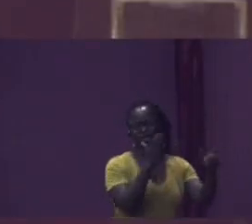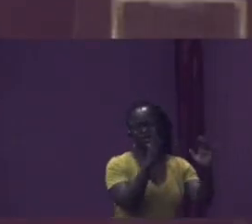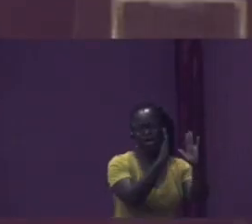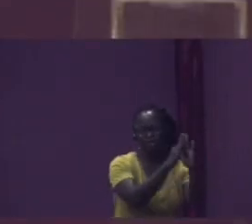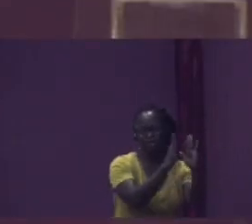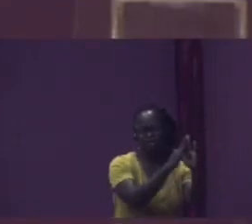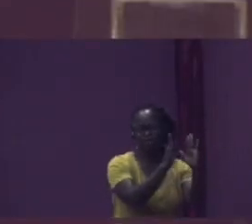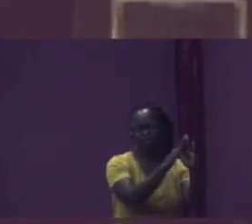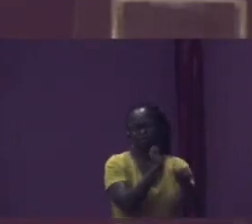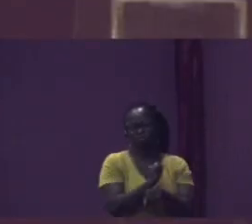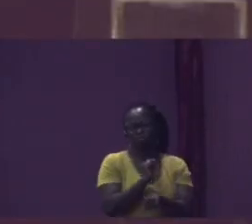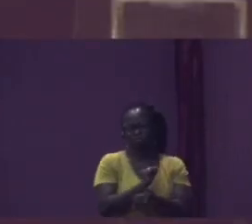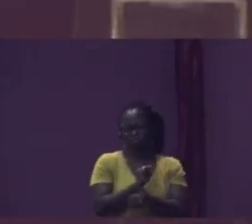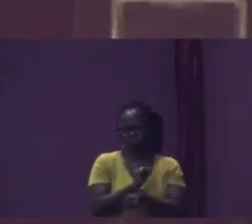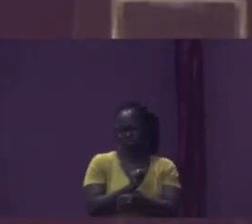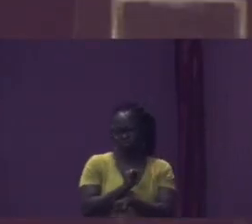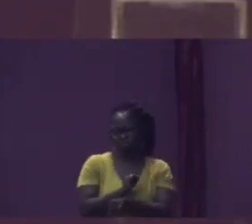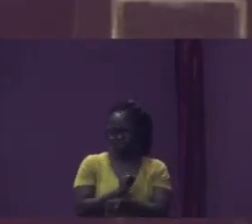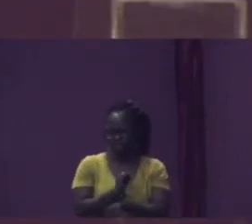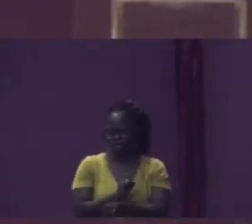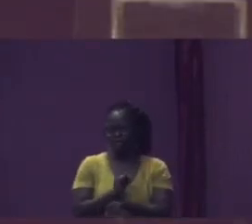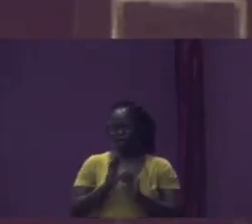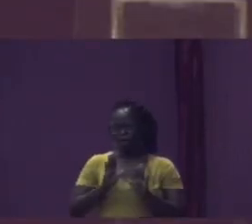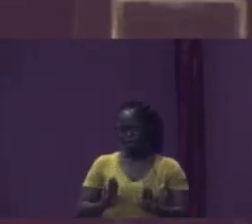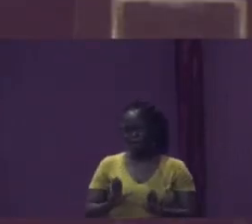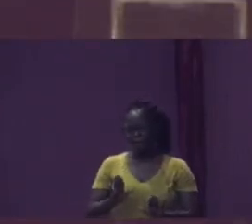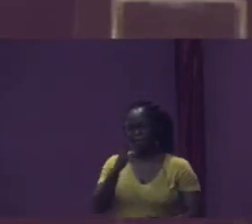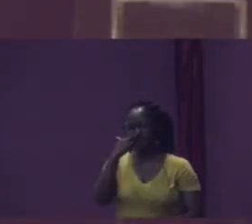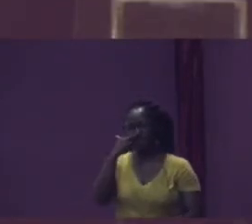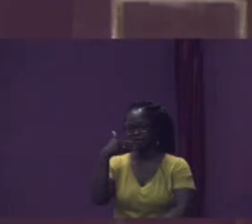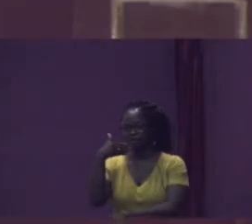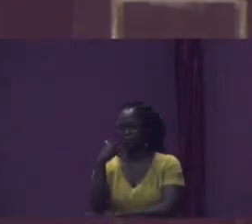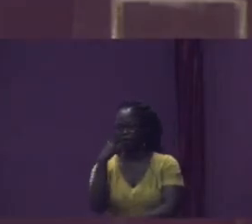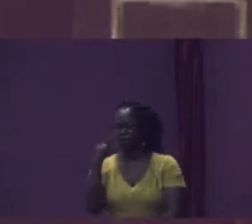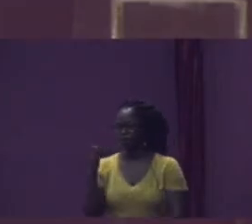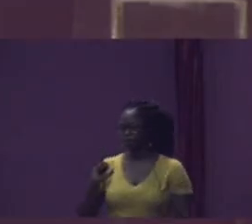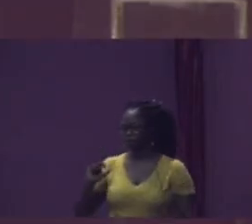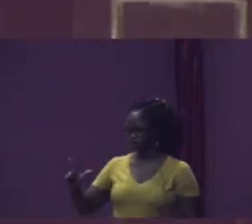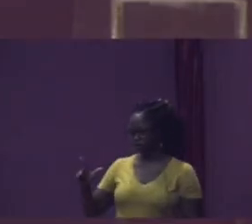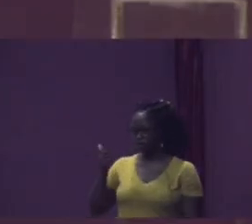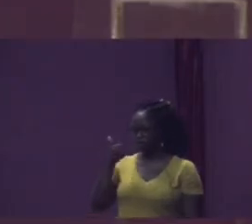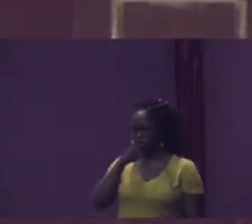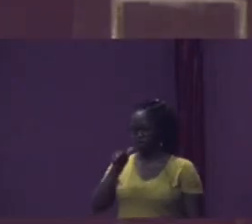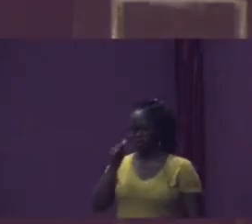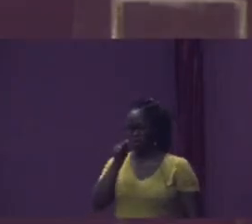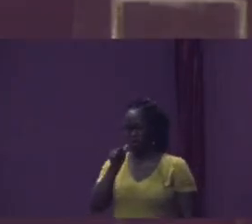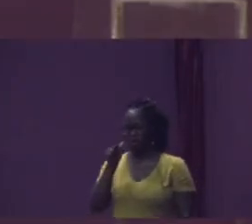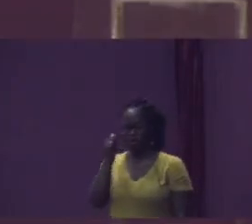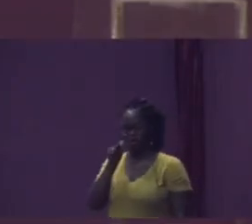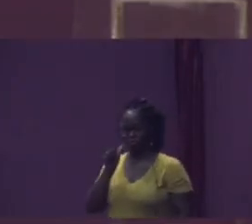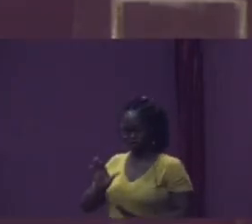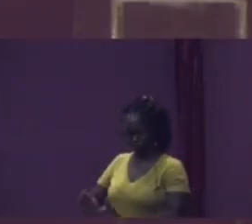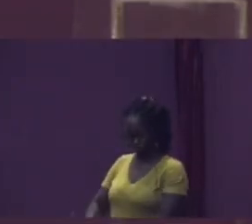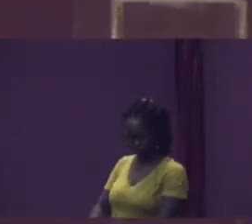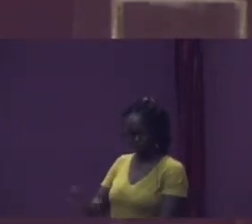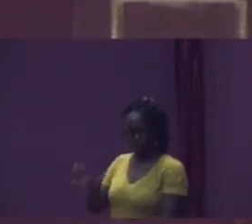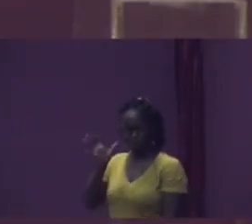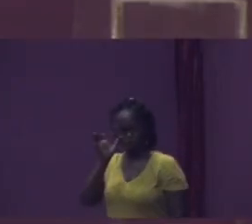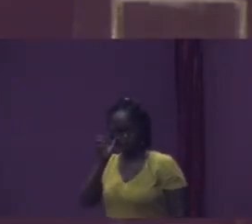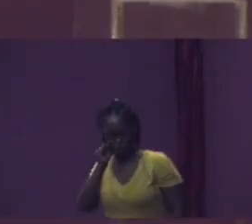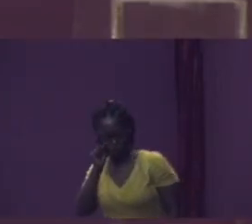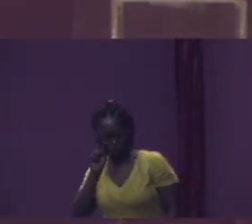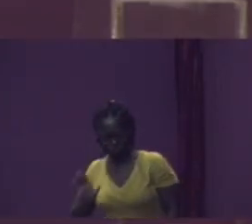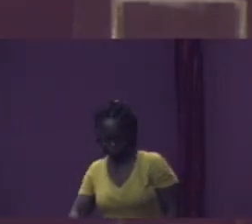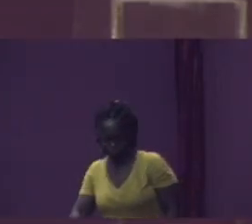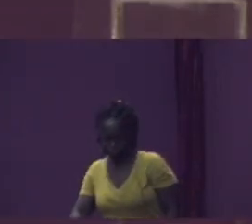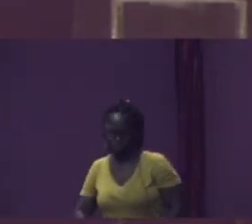like hotels, perhaps, where a woman stays, she sleeps there when she becomes term in her pregnancy and